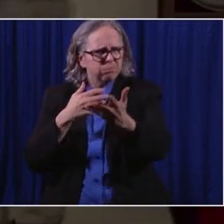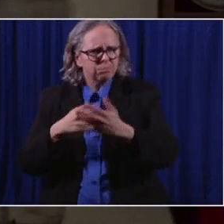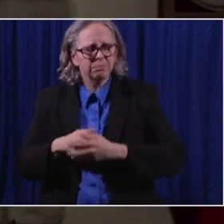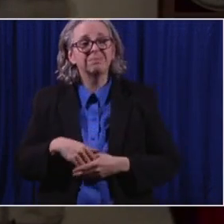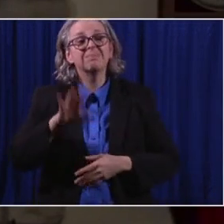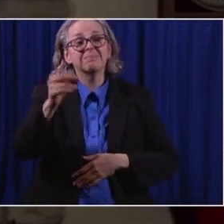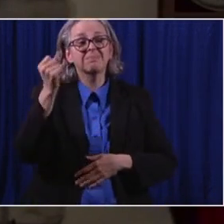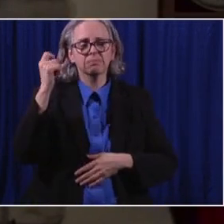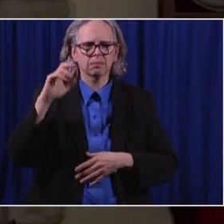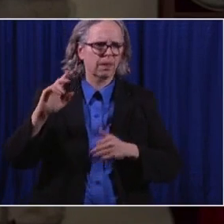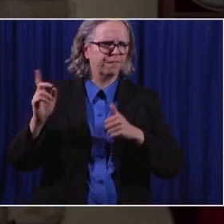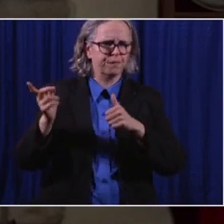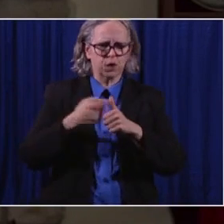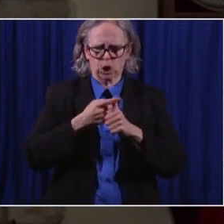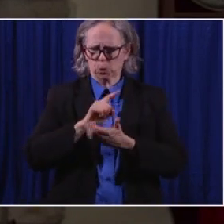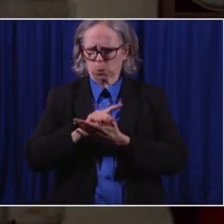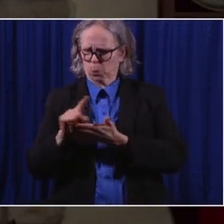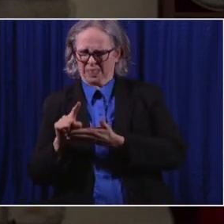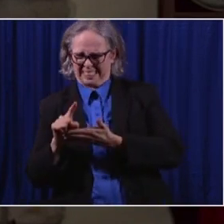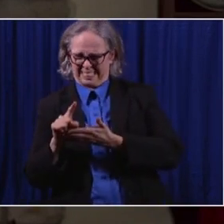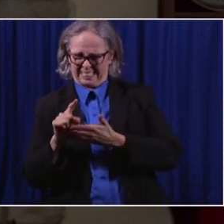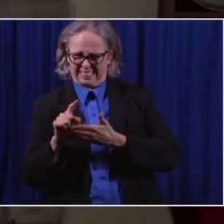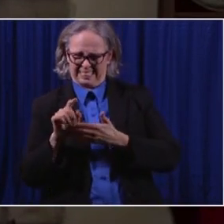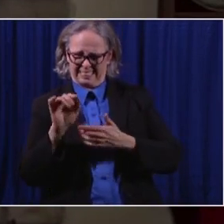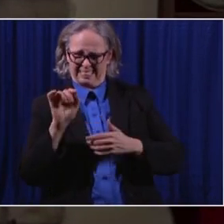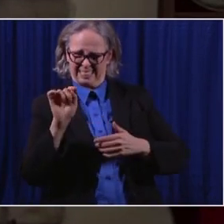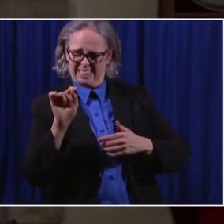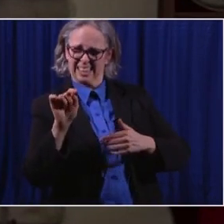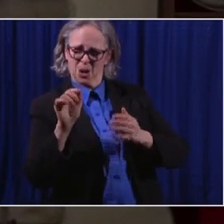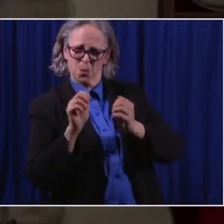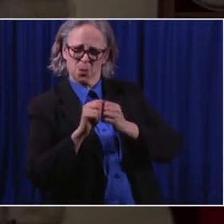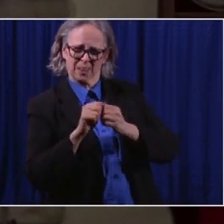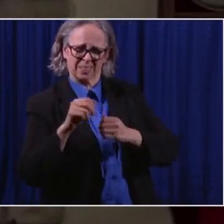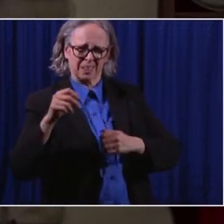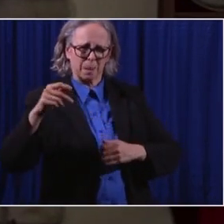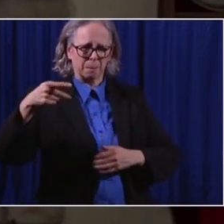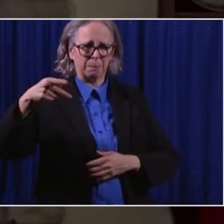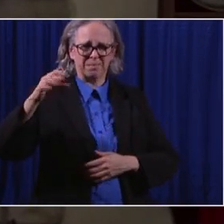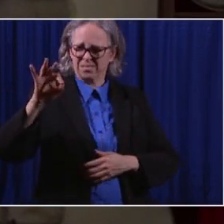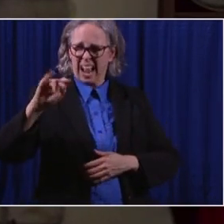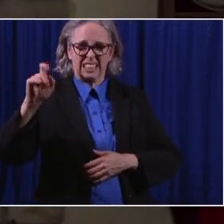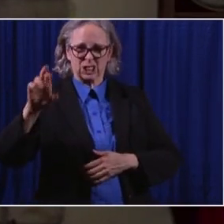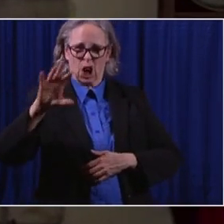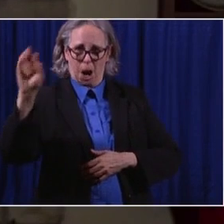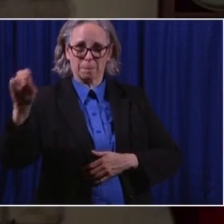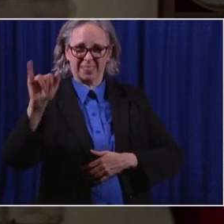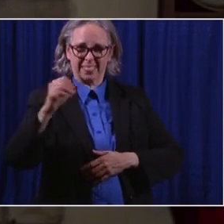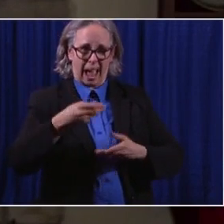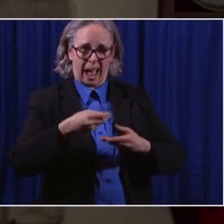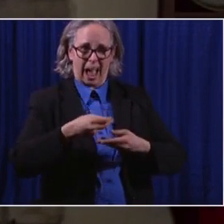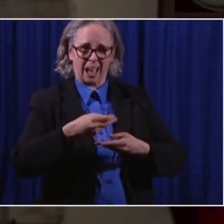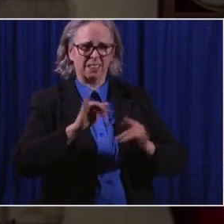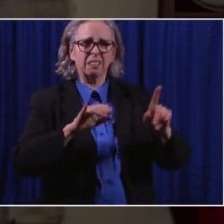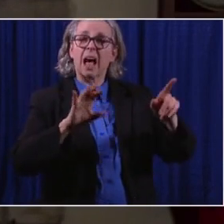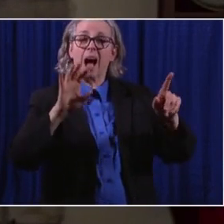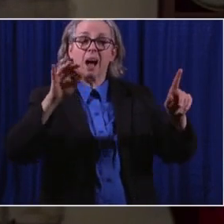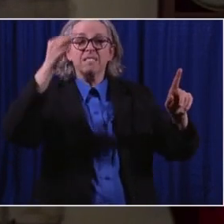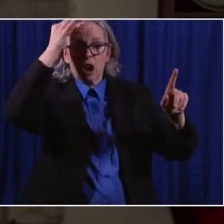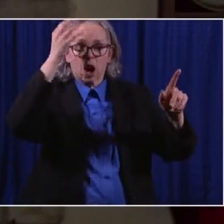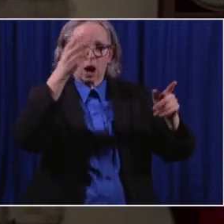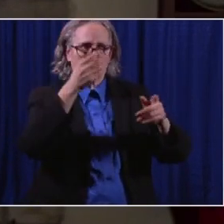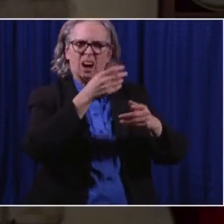where they had, because it was Pfizer, they had particular stringencies the federal government did on which hospitals they could